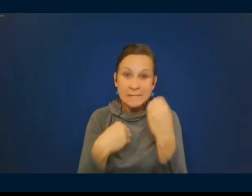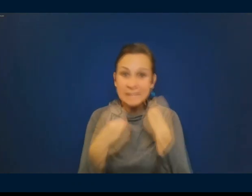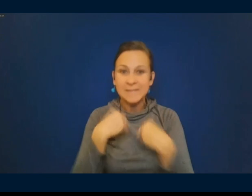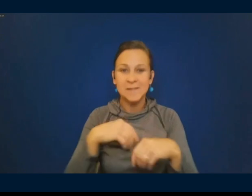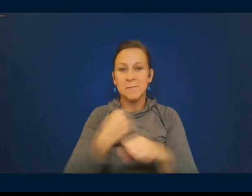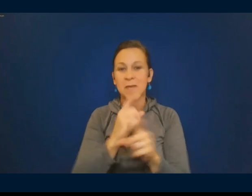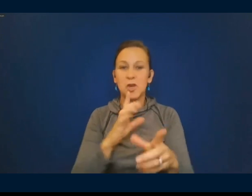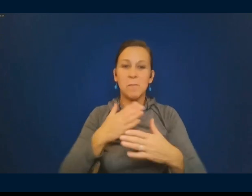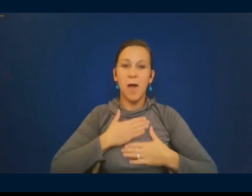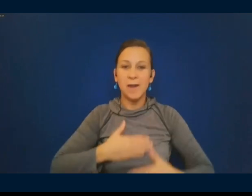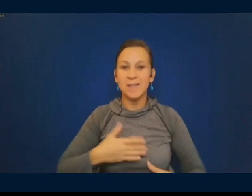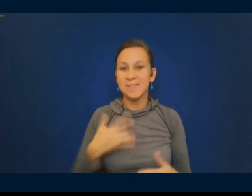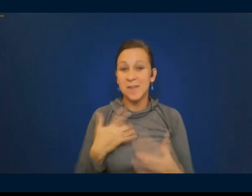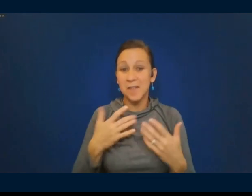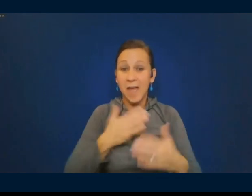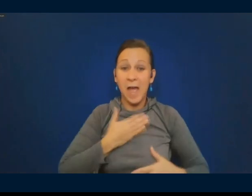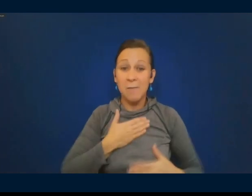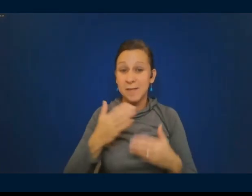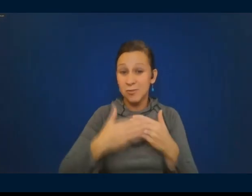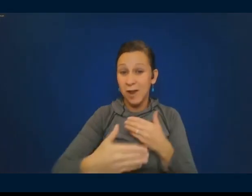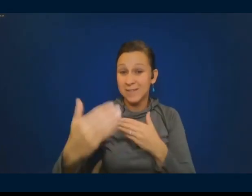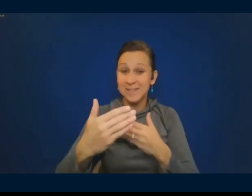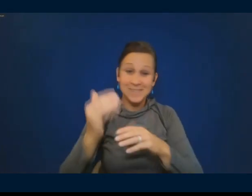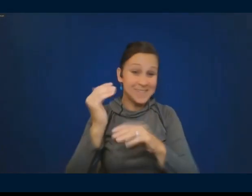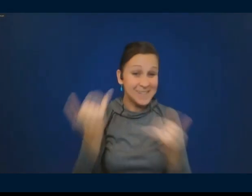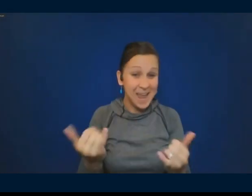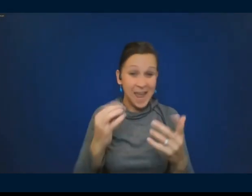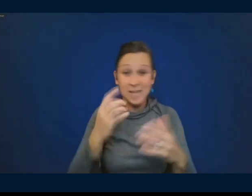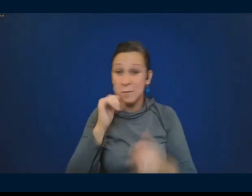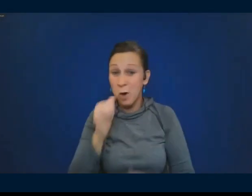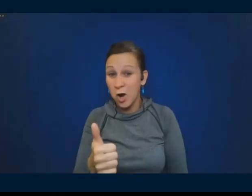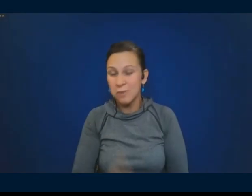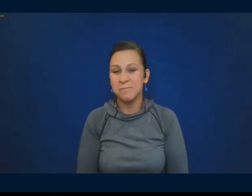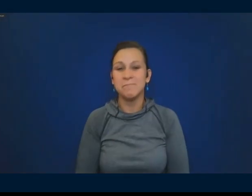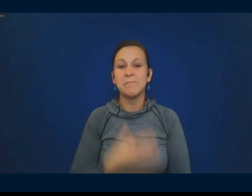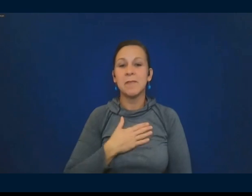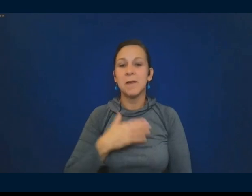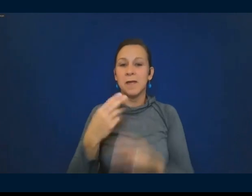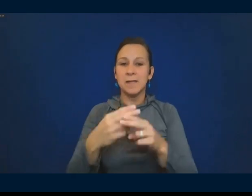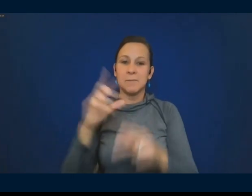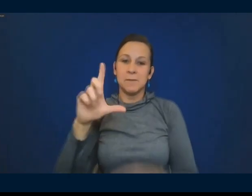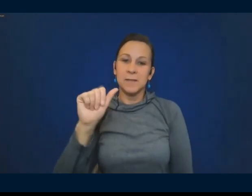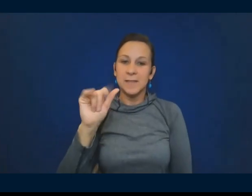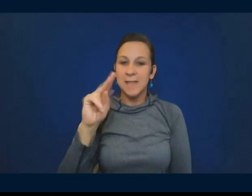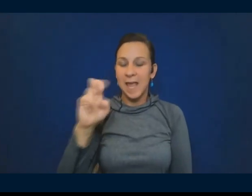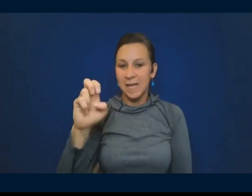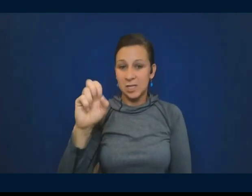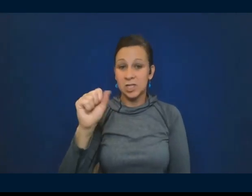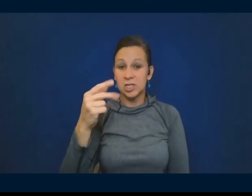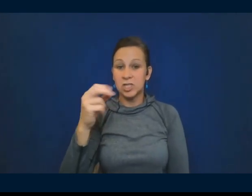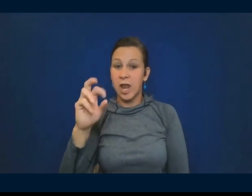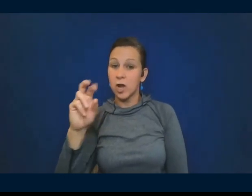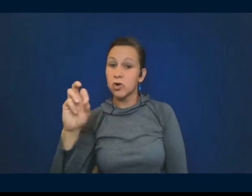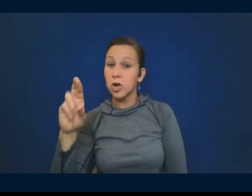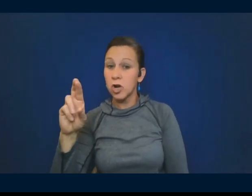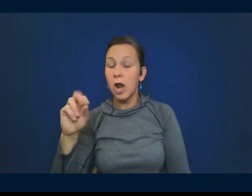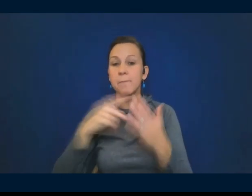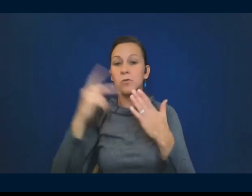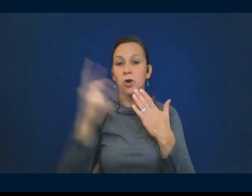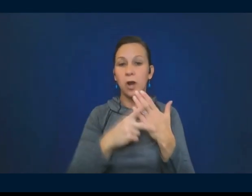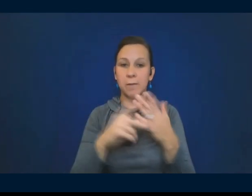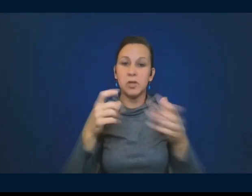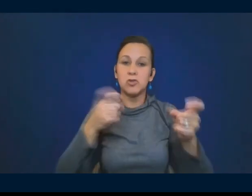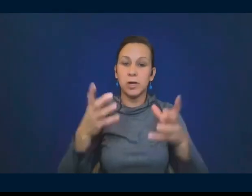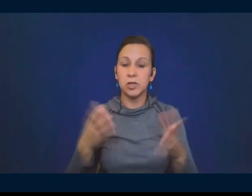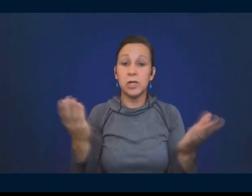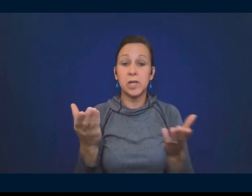for the rest of the day and into tomorrow. My name is Layne Scherer. I am a program director at AAAS